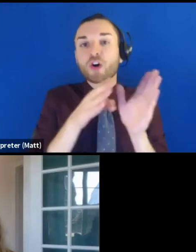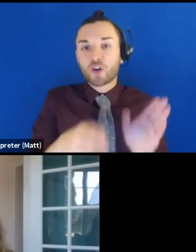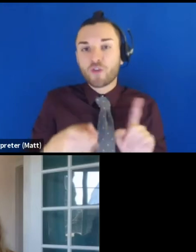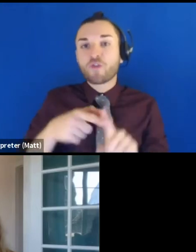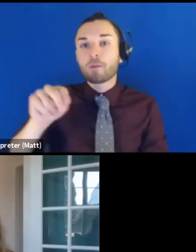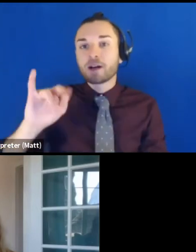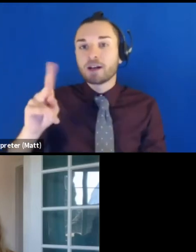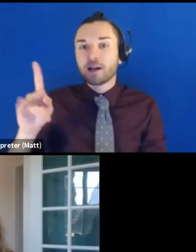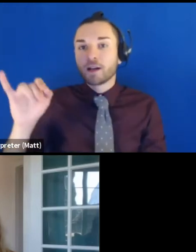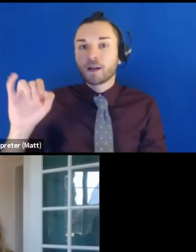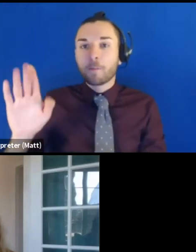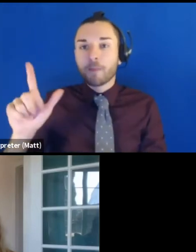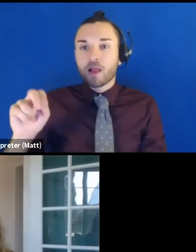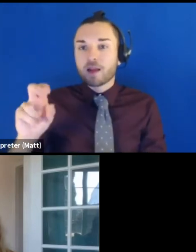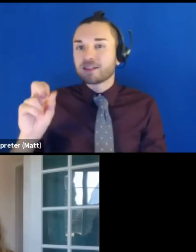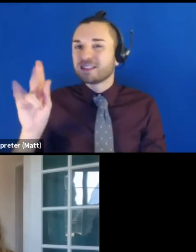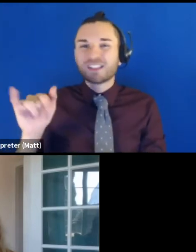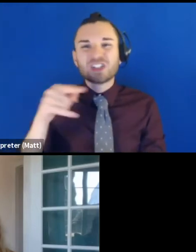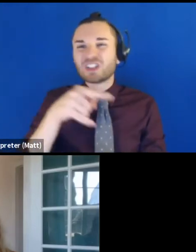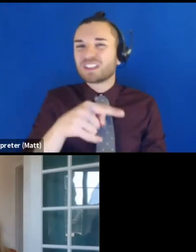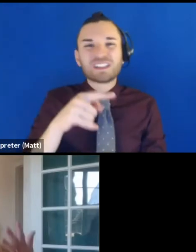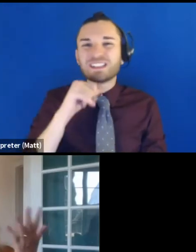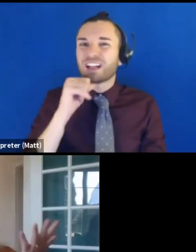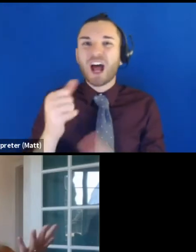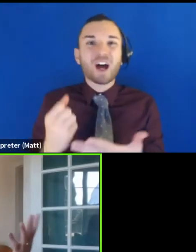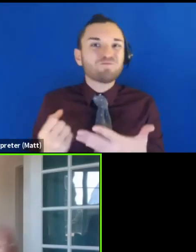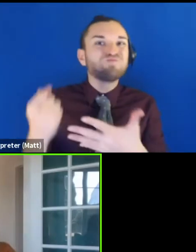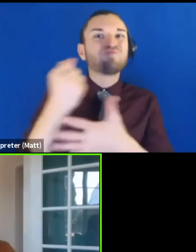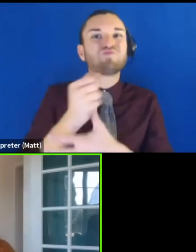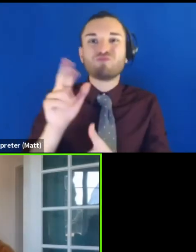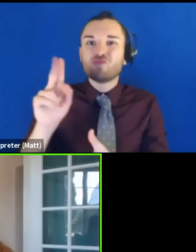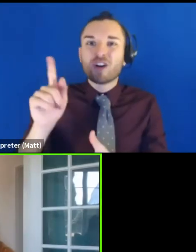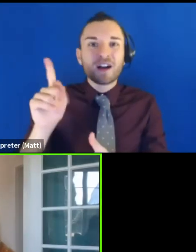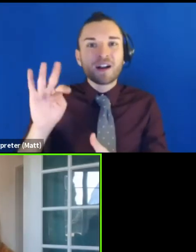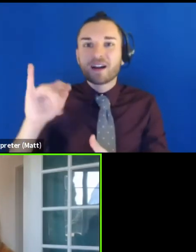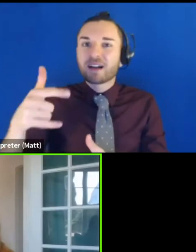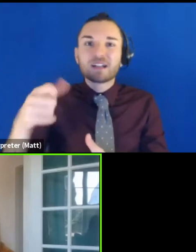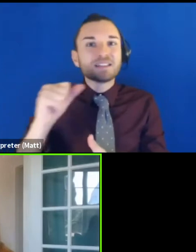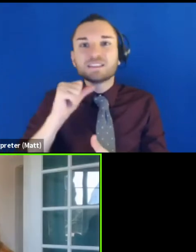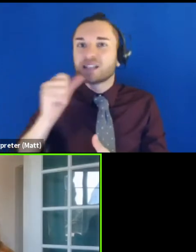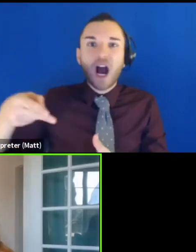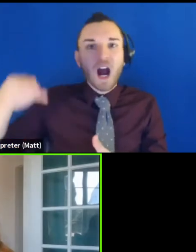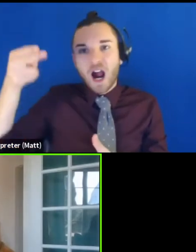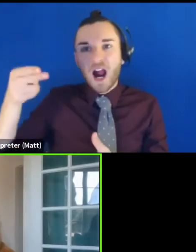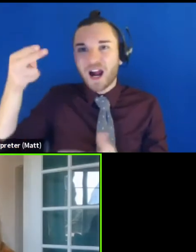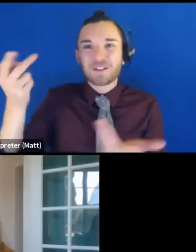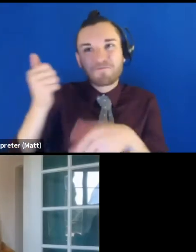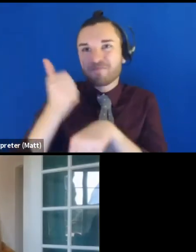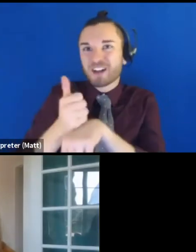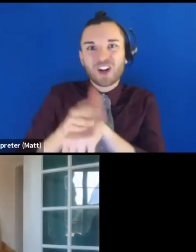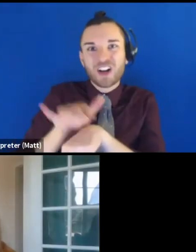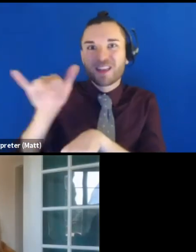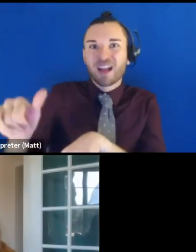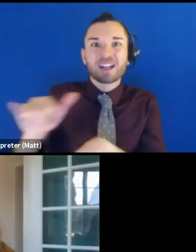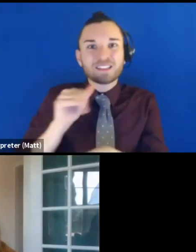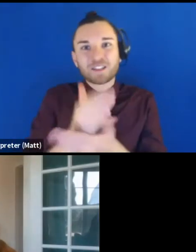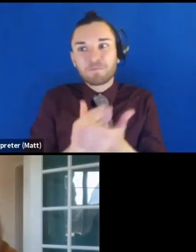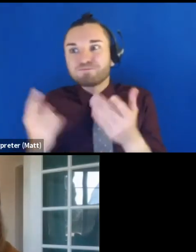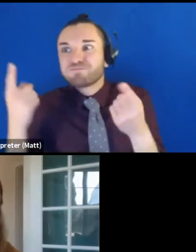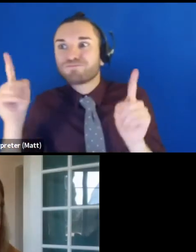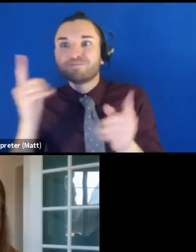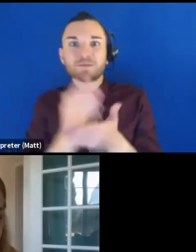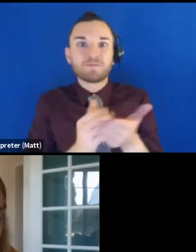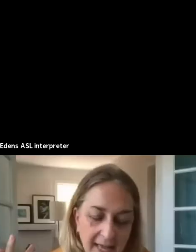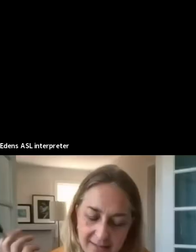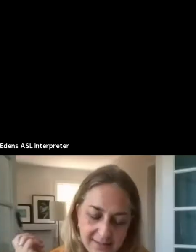the ratings. So, you know, we could be talking about that show. Right. It's which shows make it through. Anyway, I'm just bemoaning the